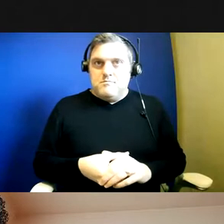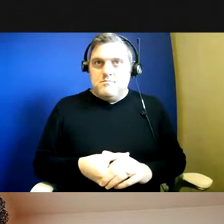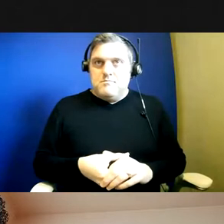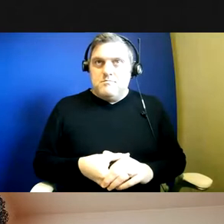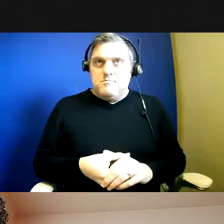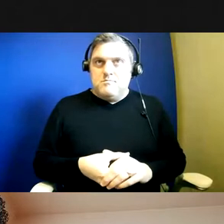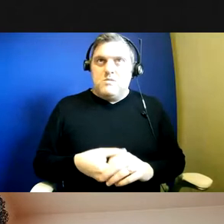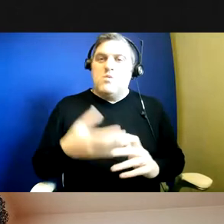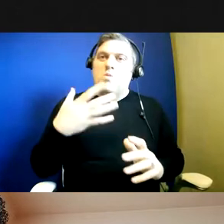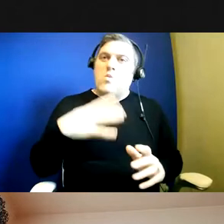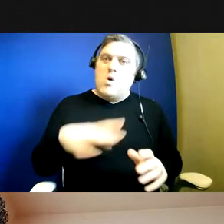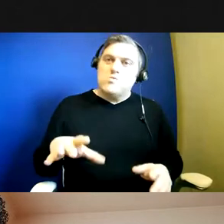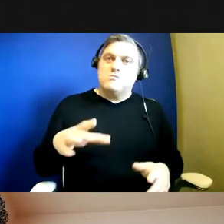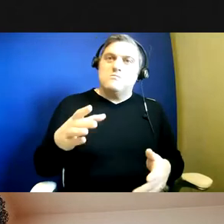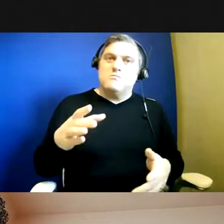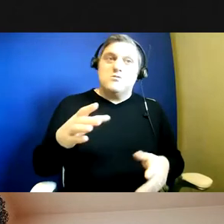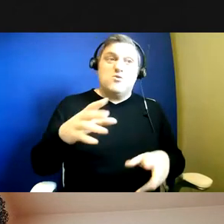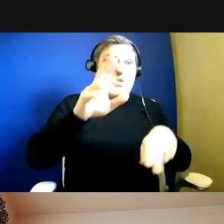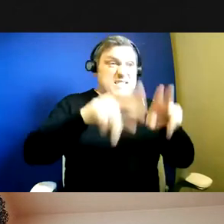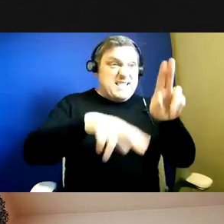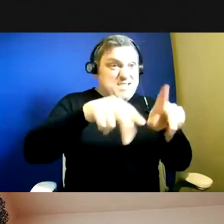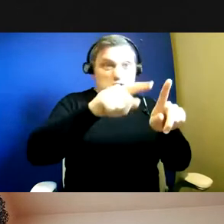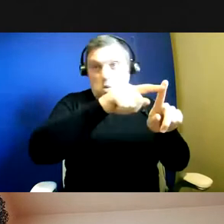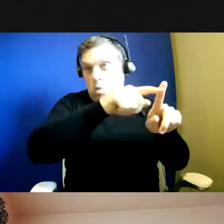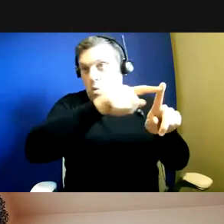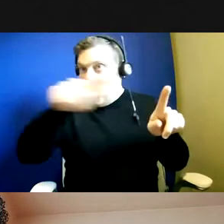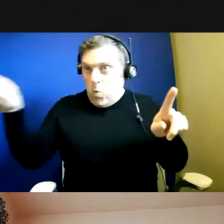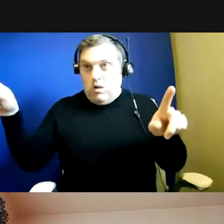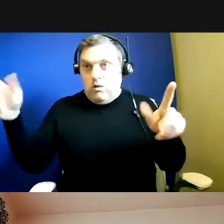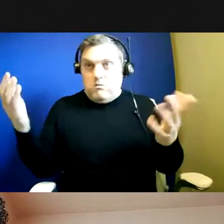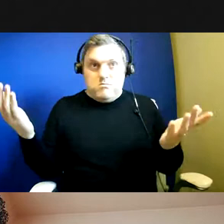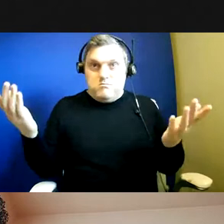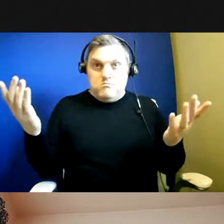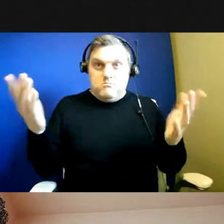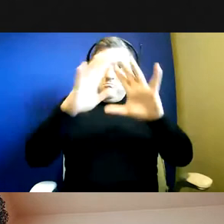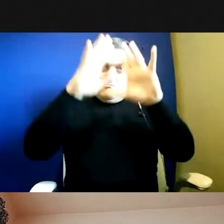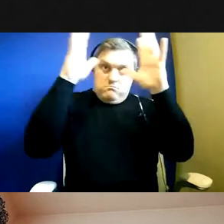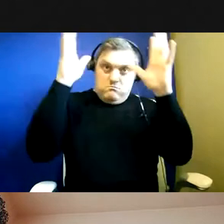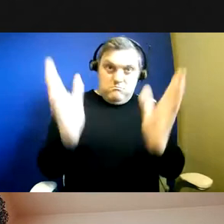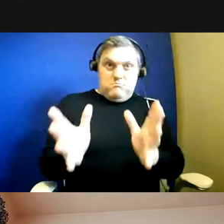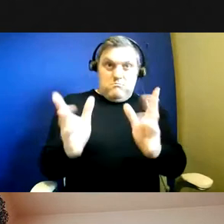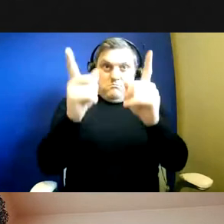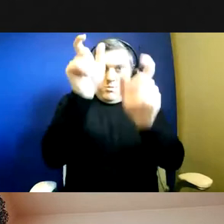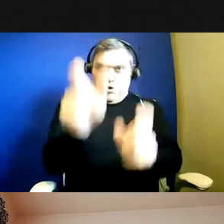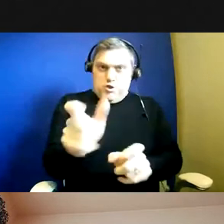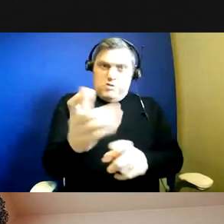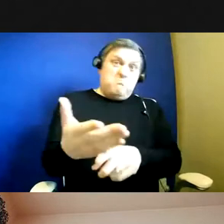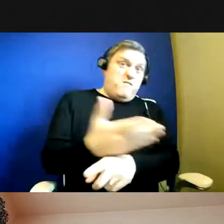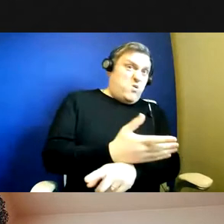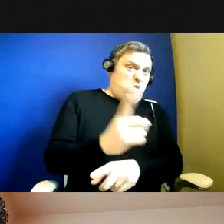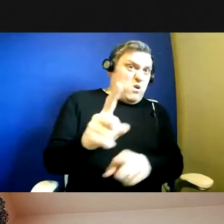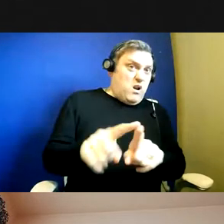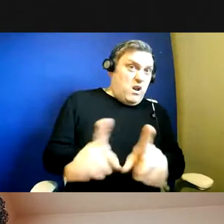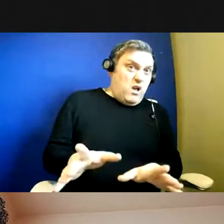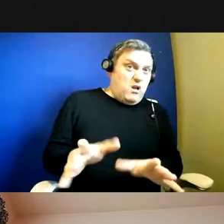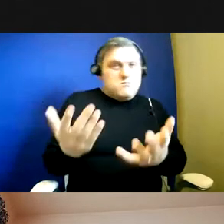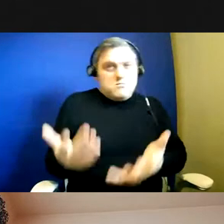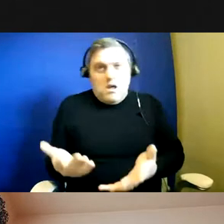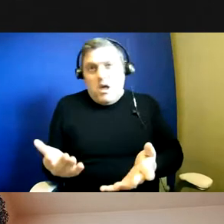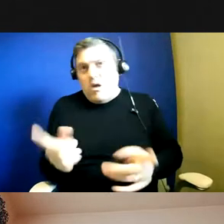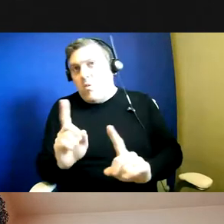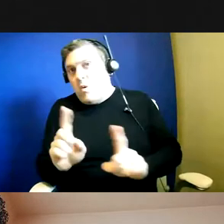to make sure that we assess people as a whole human being, understanding what they were like before and what